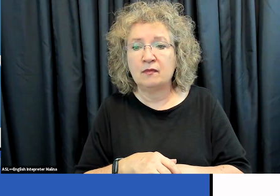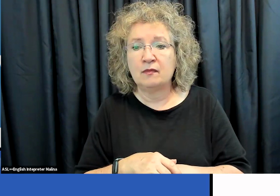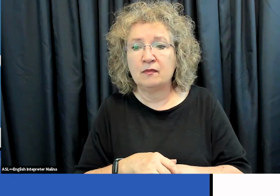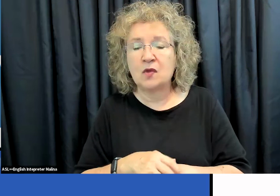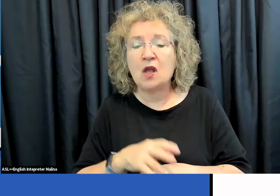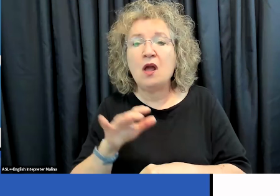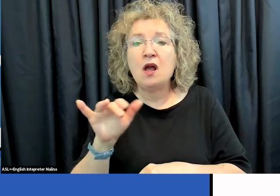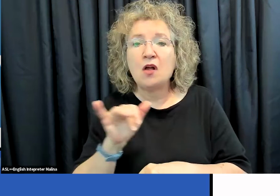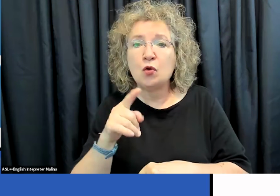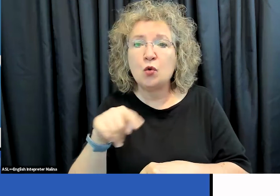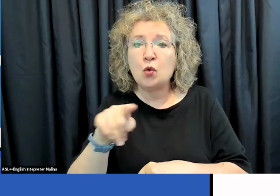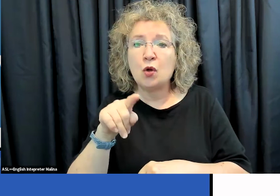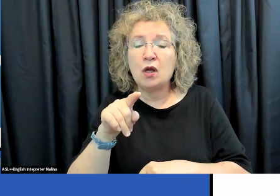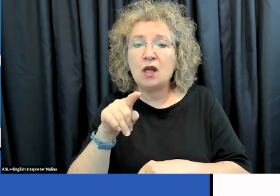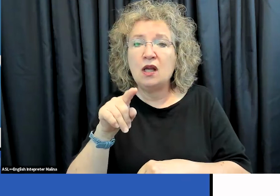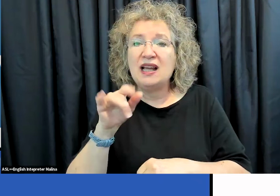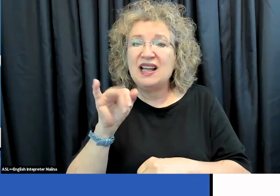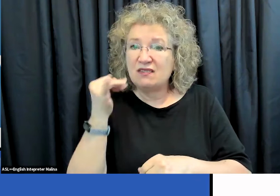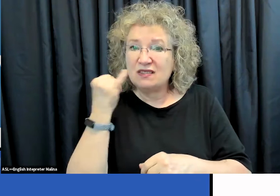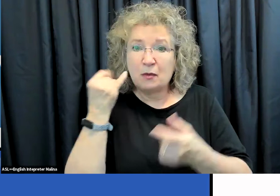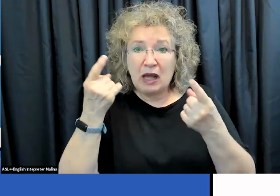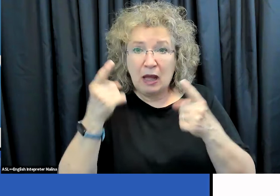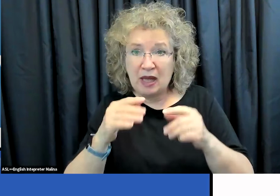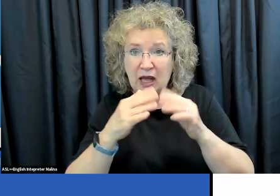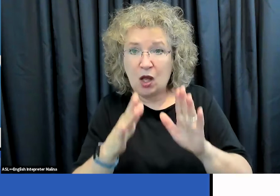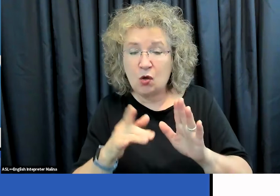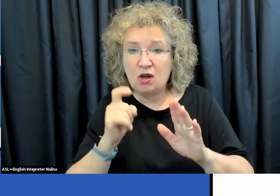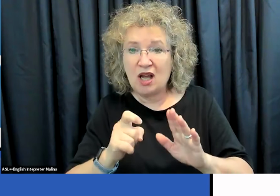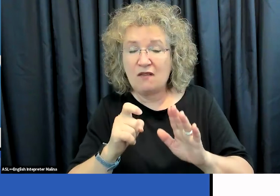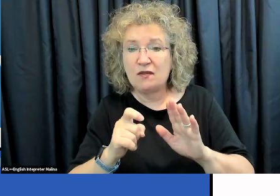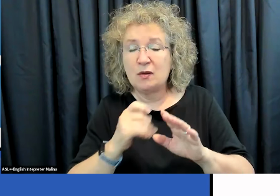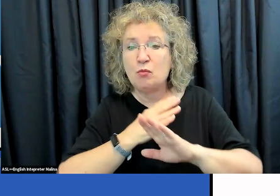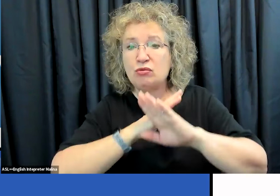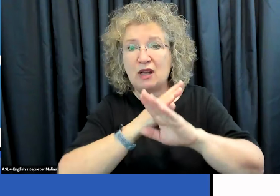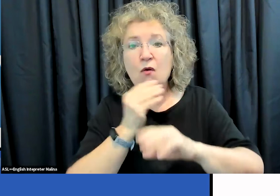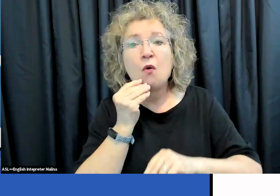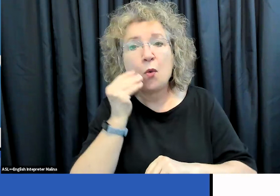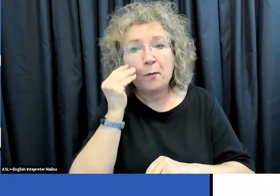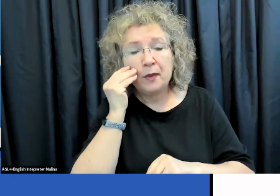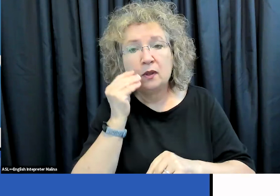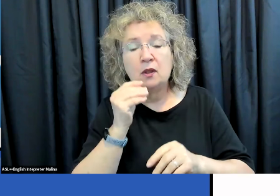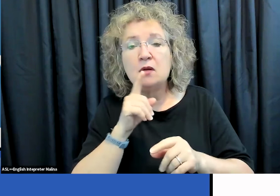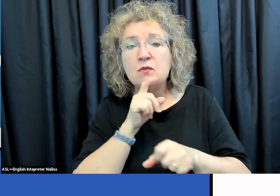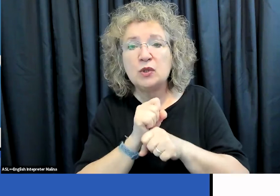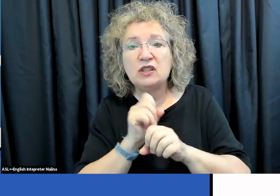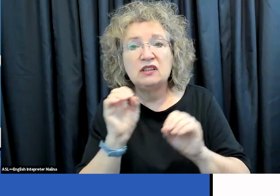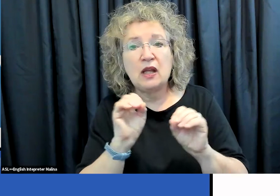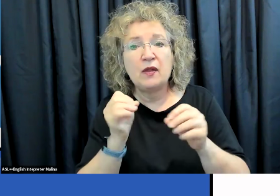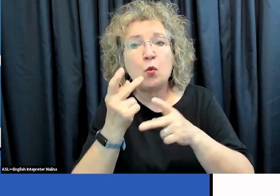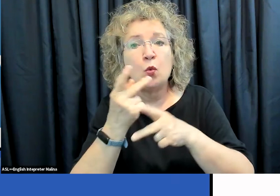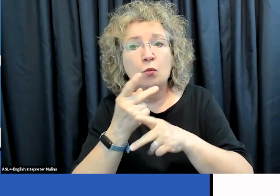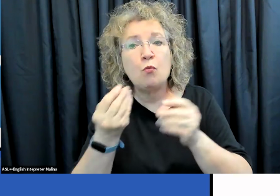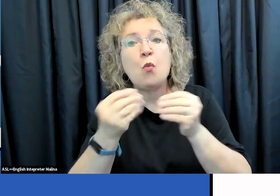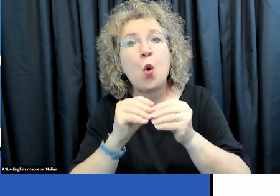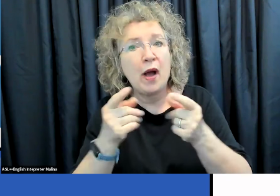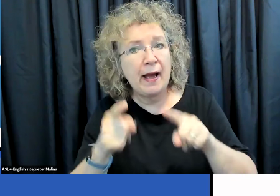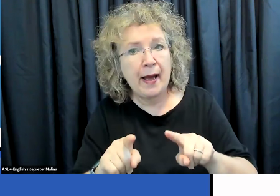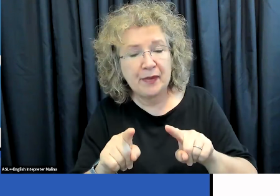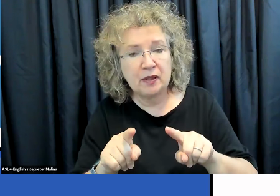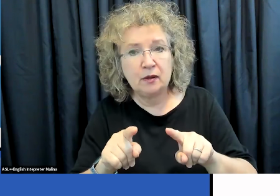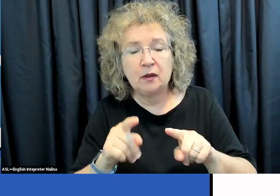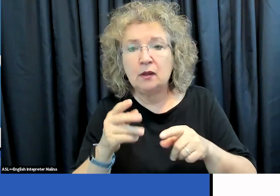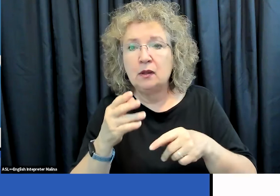damage or theft. You do have a responsibility to mitigate damage, and that might look like putting a